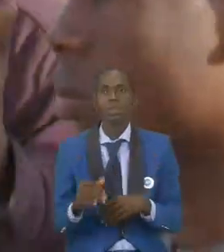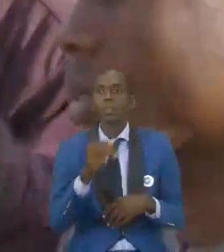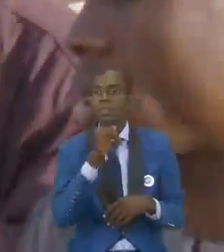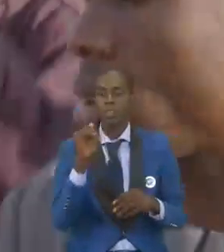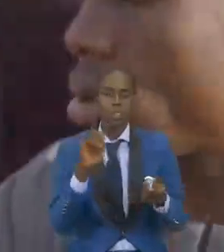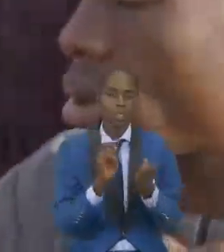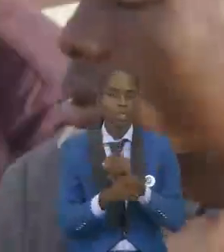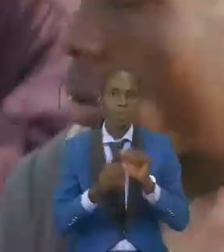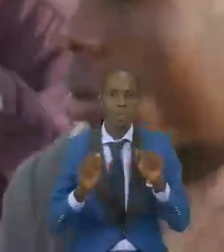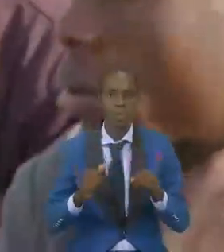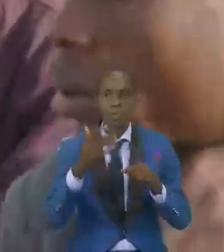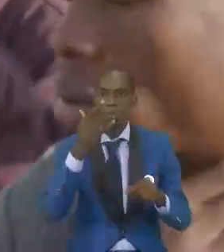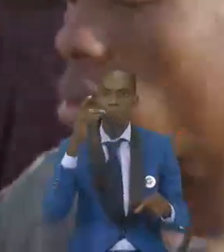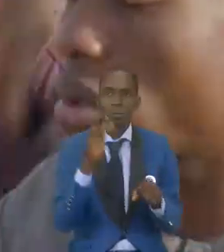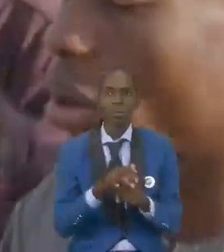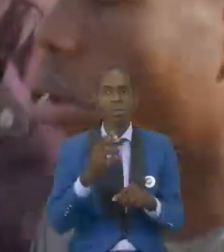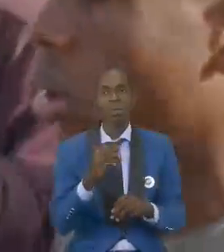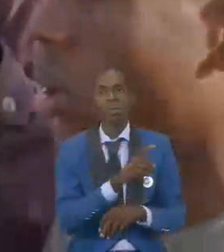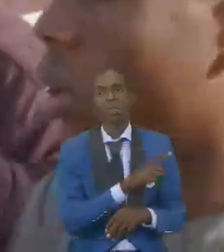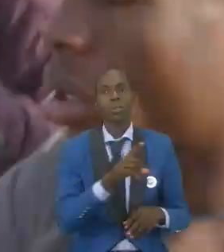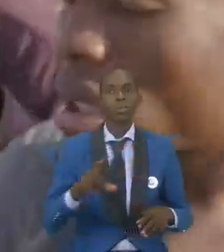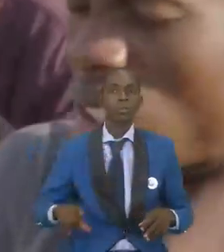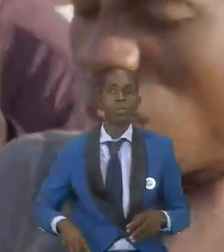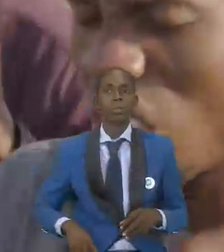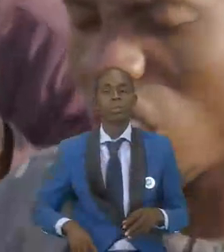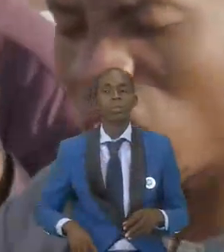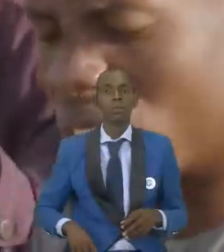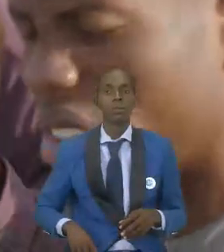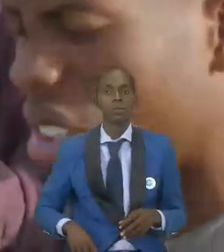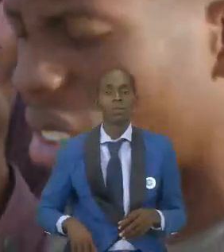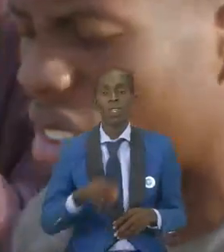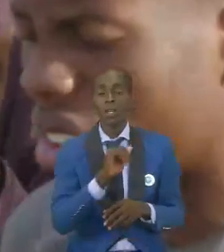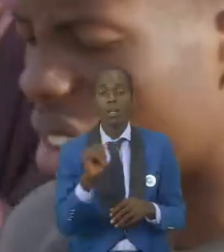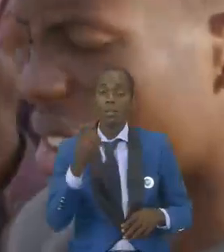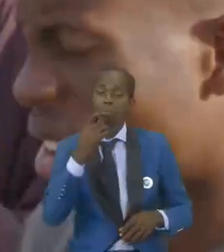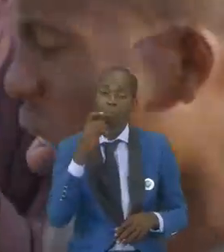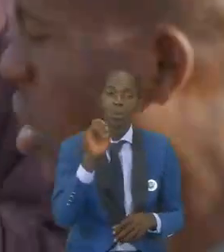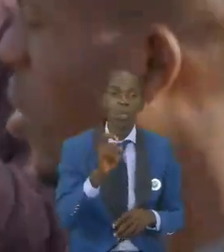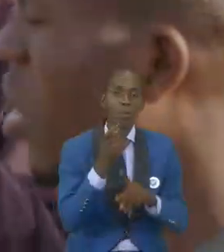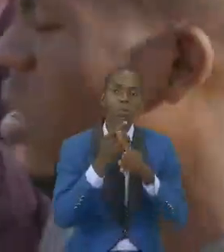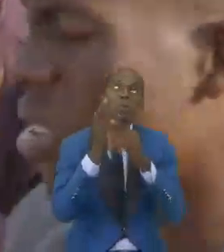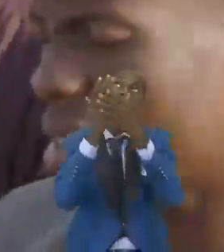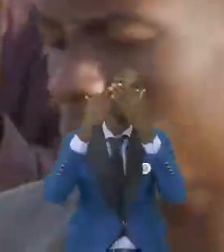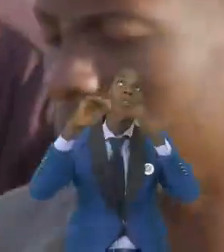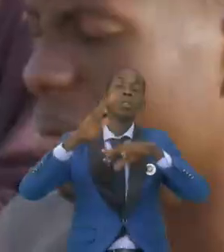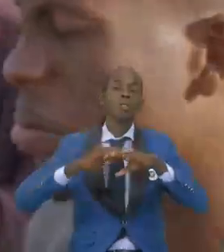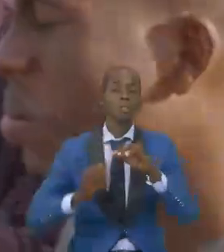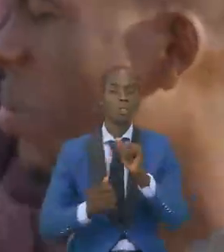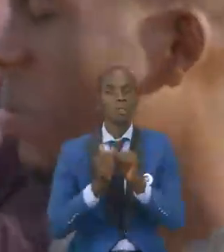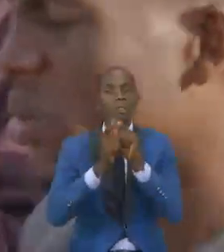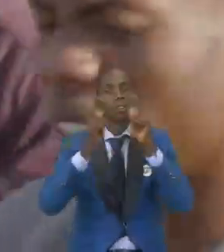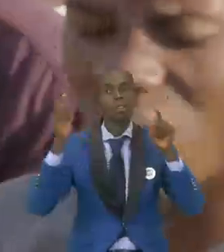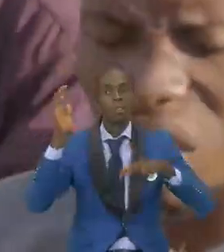unchangeable promise of the Lord. A decree from heaven greater than